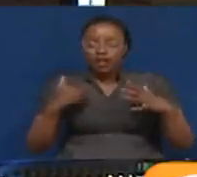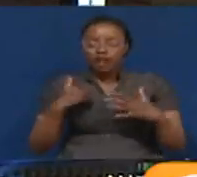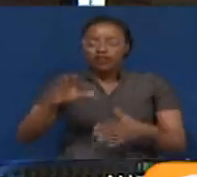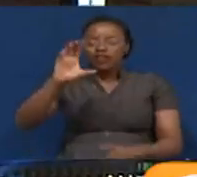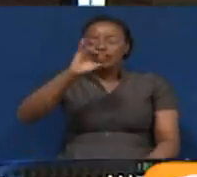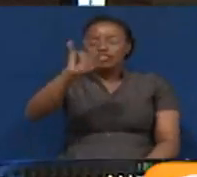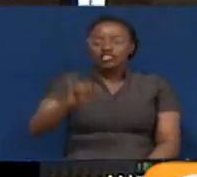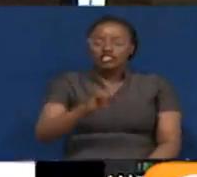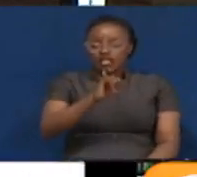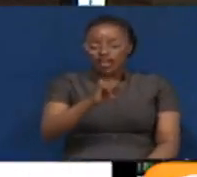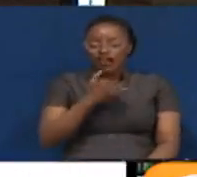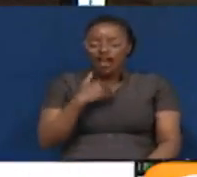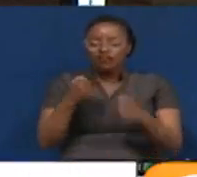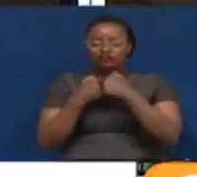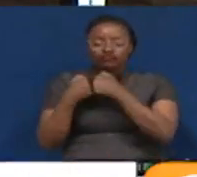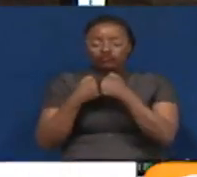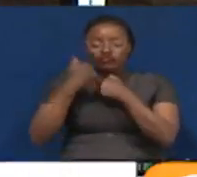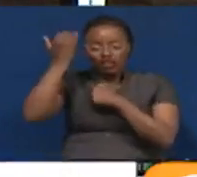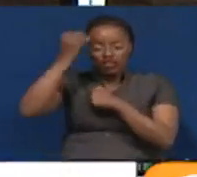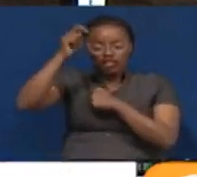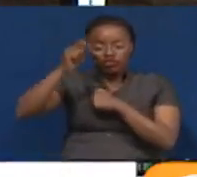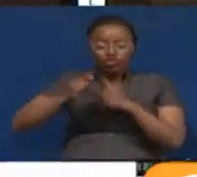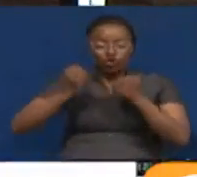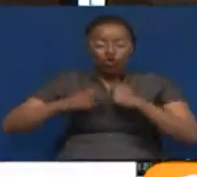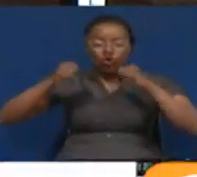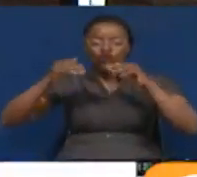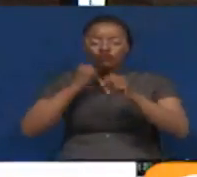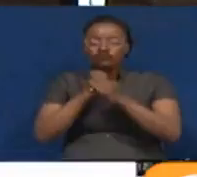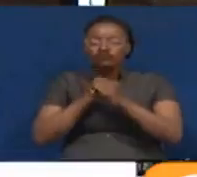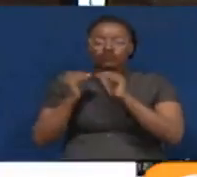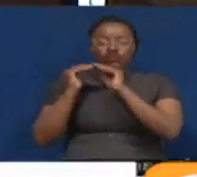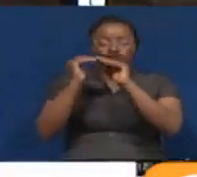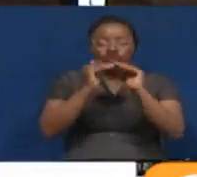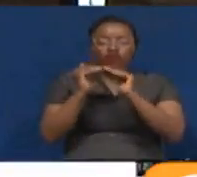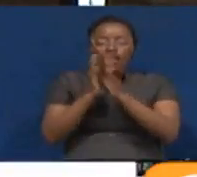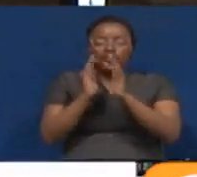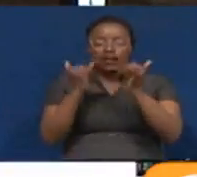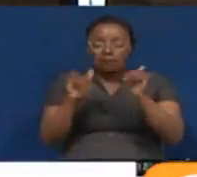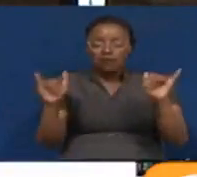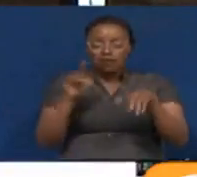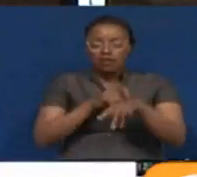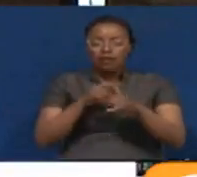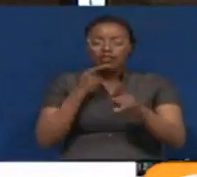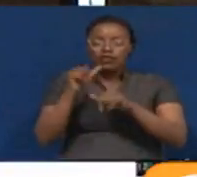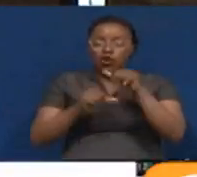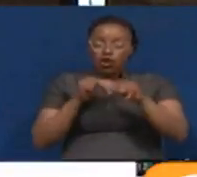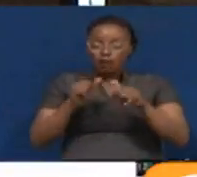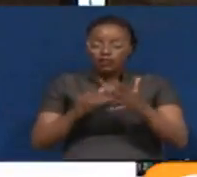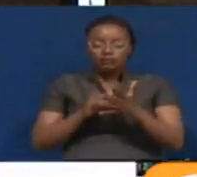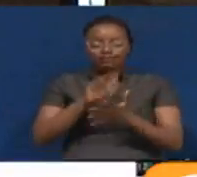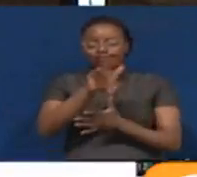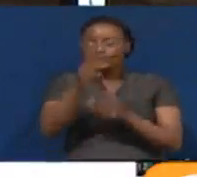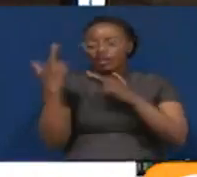Chief Justice Martha Koome has challenged judicial officers to exercise fairness and independence when it comes to discharging